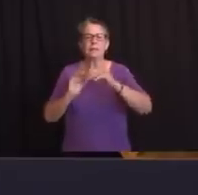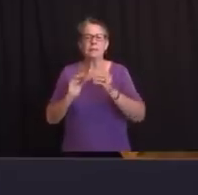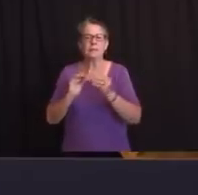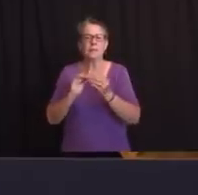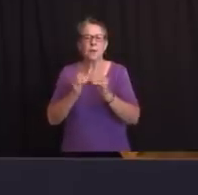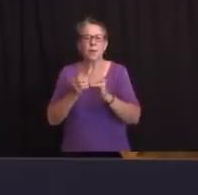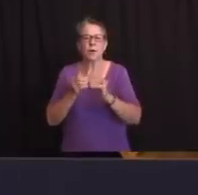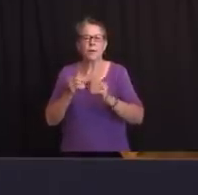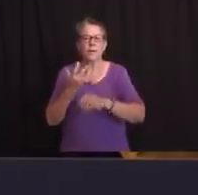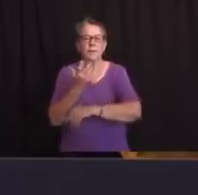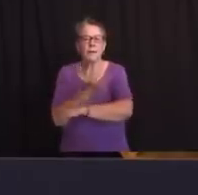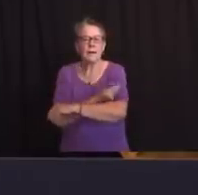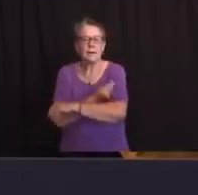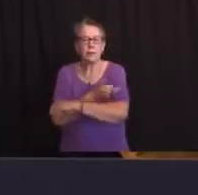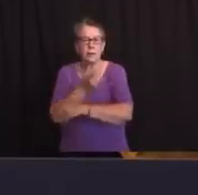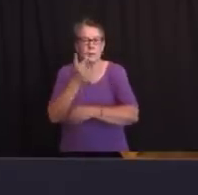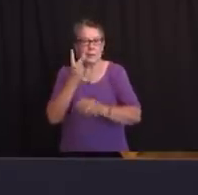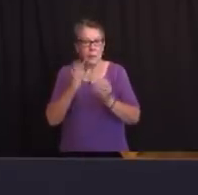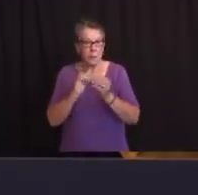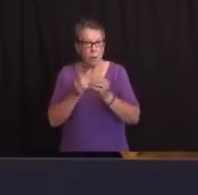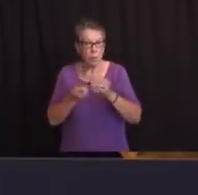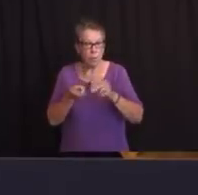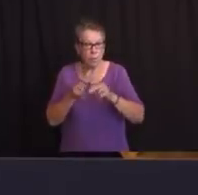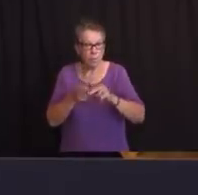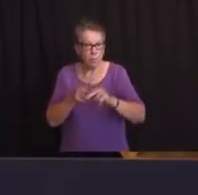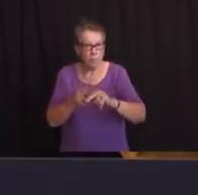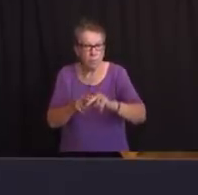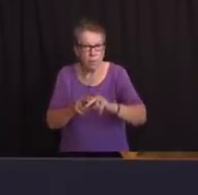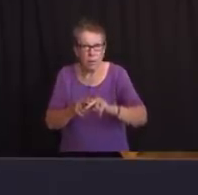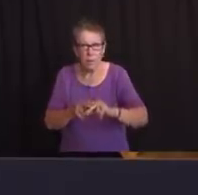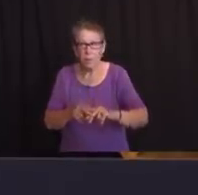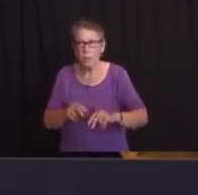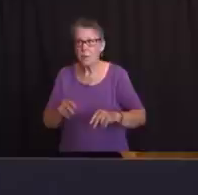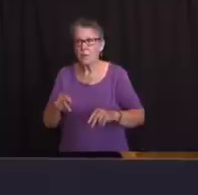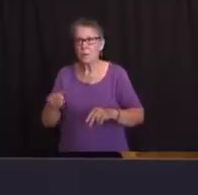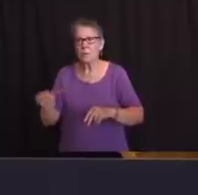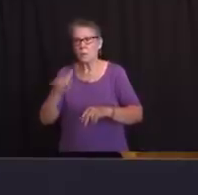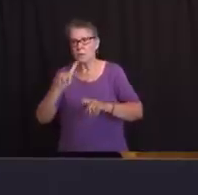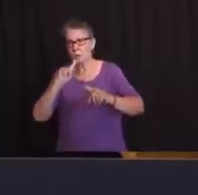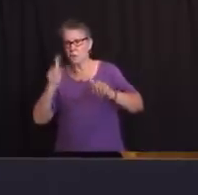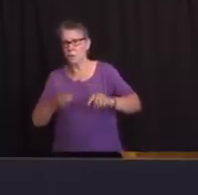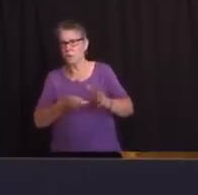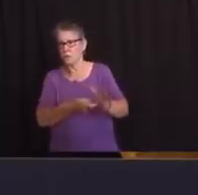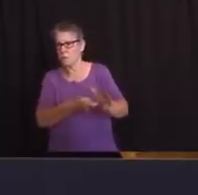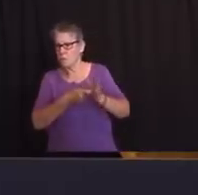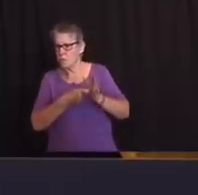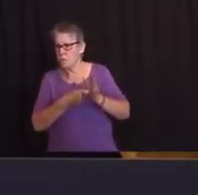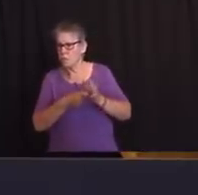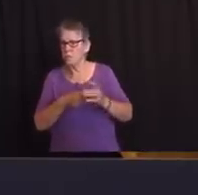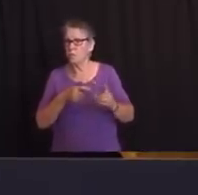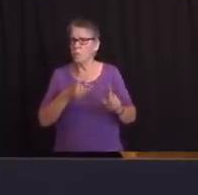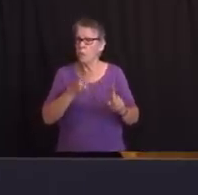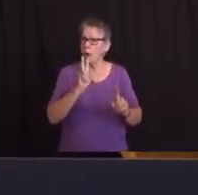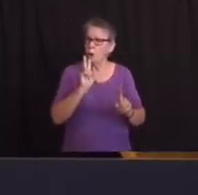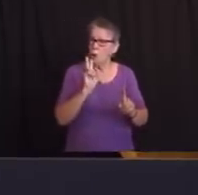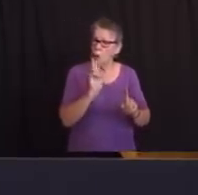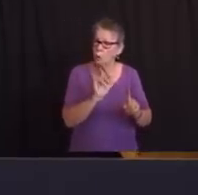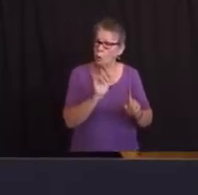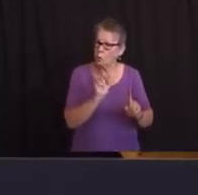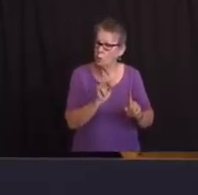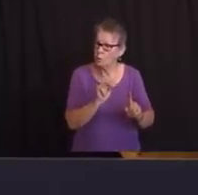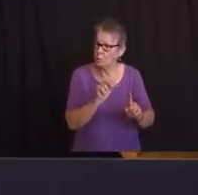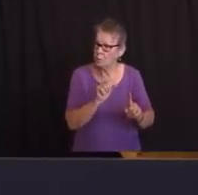employment? Unions have been saying that such a mandate needs to come through bargaining. How can you do this without their